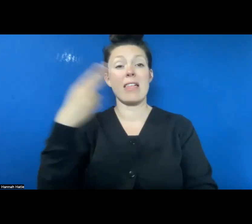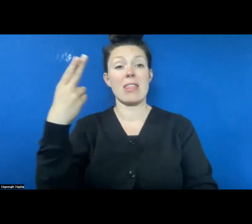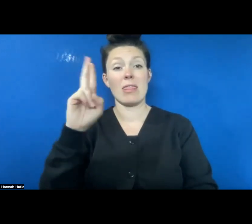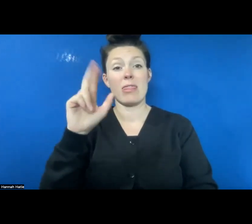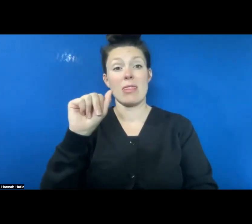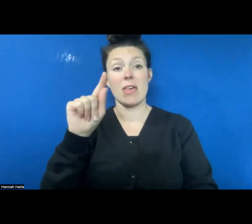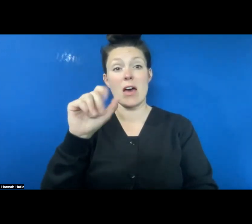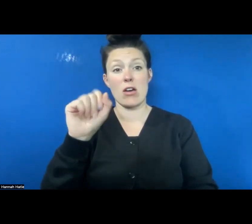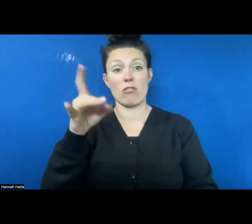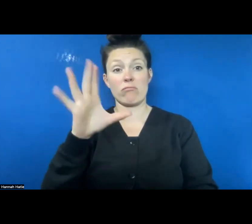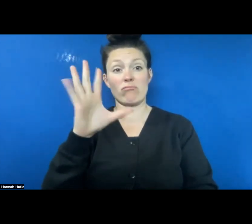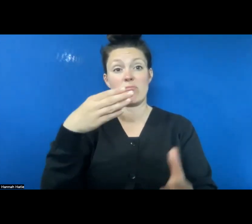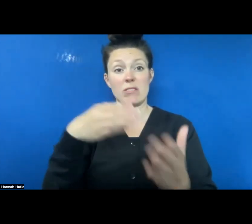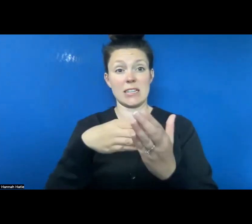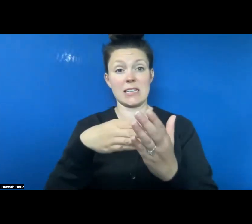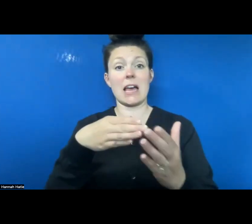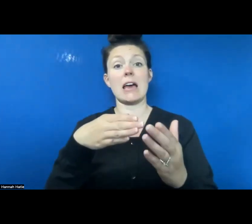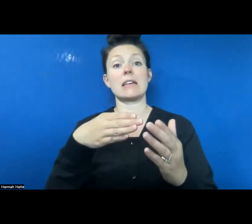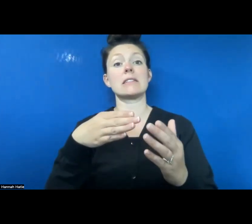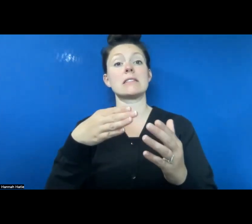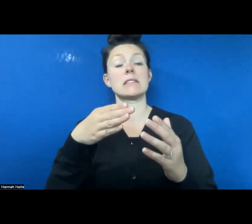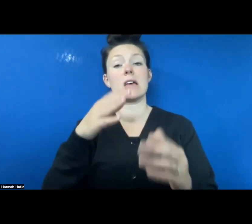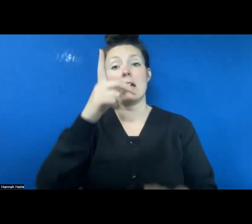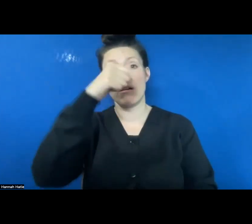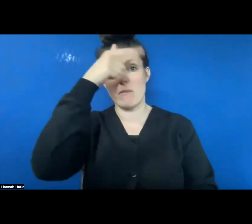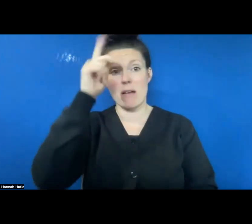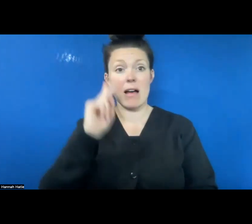against American Indian Alaska Native